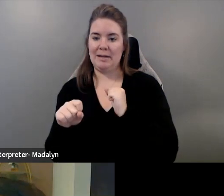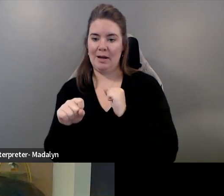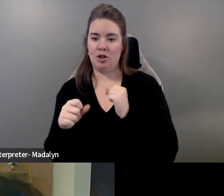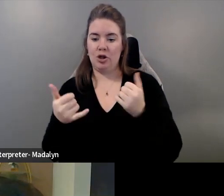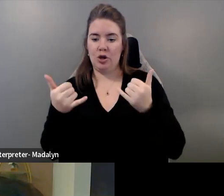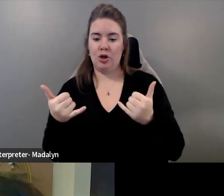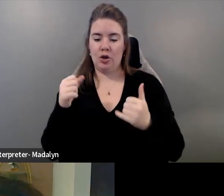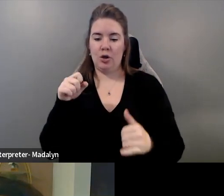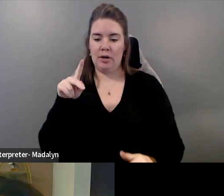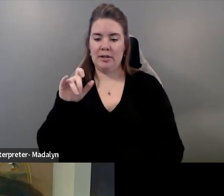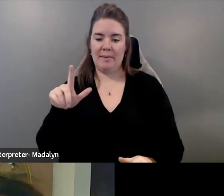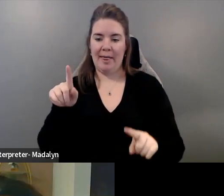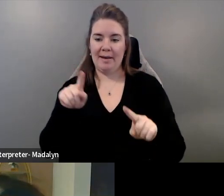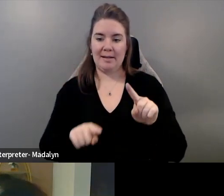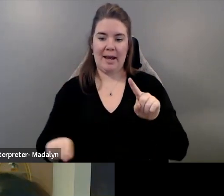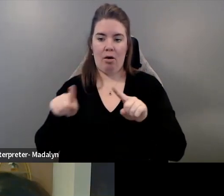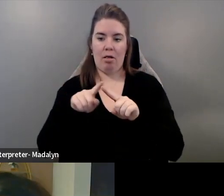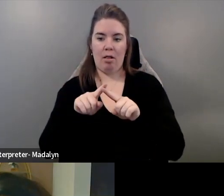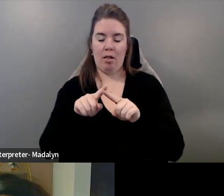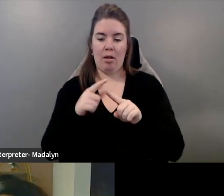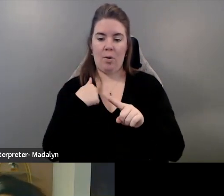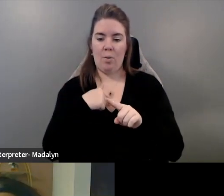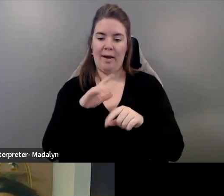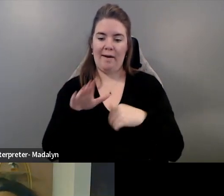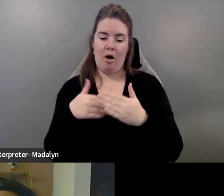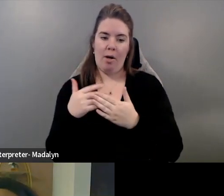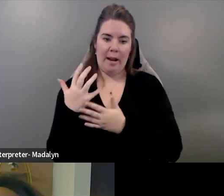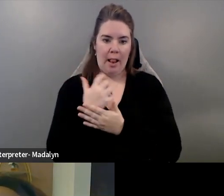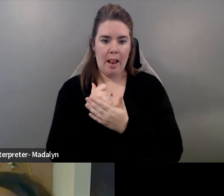spill cycle that we all have been collecting surveys, the